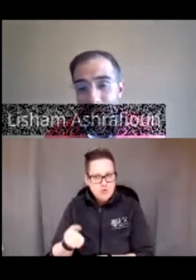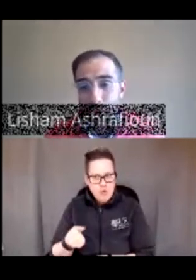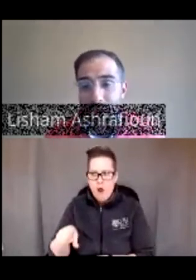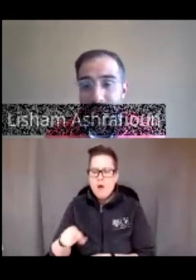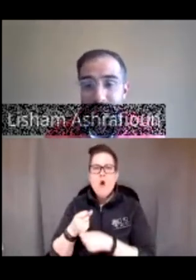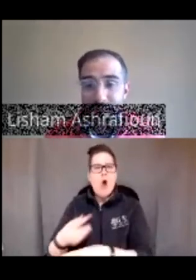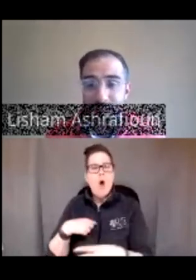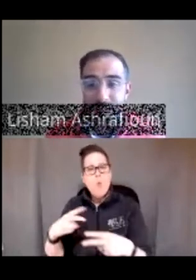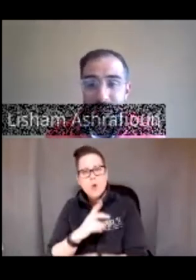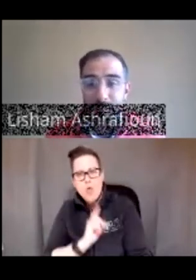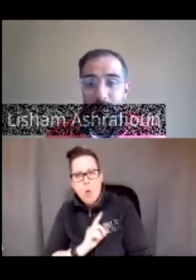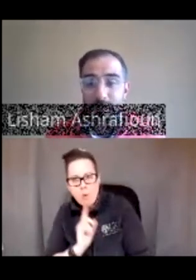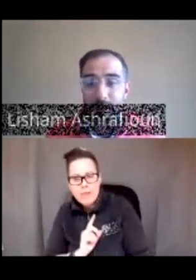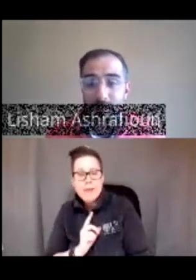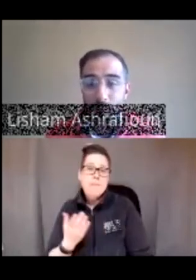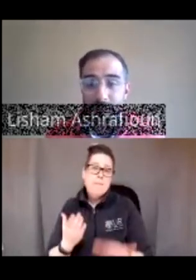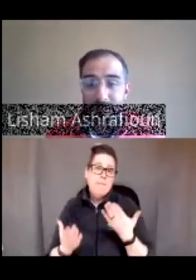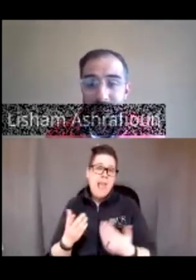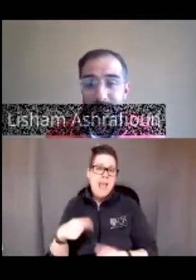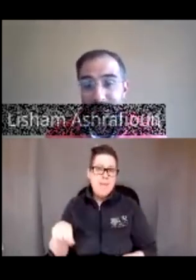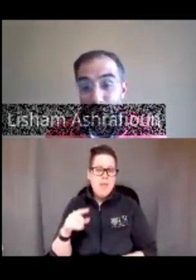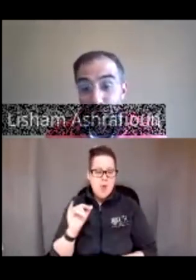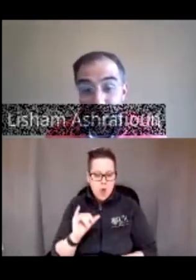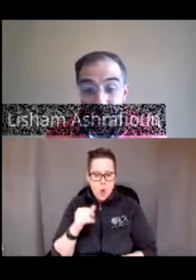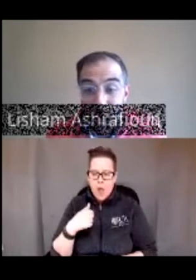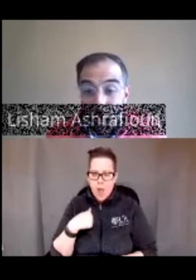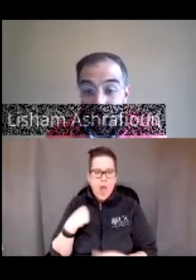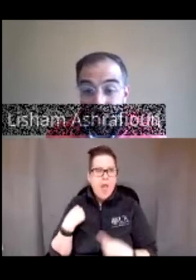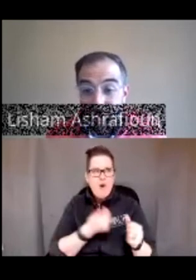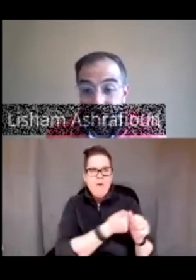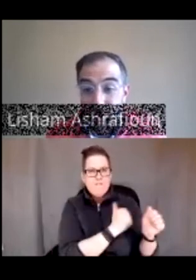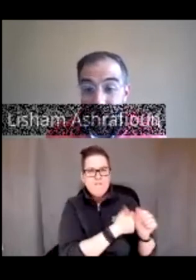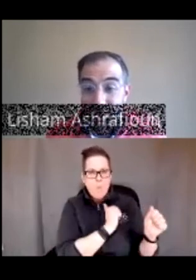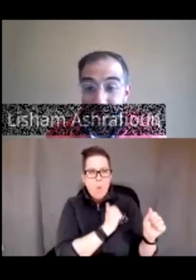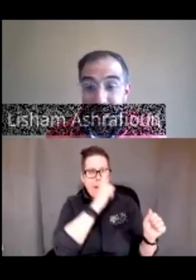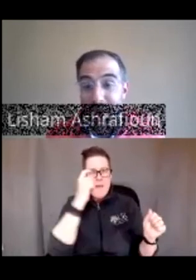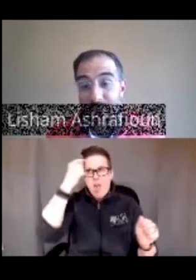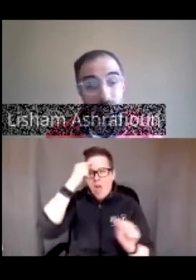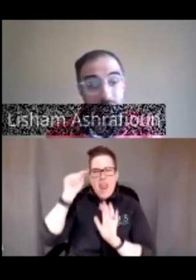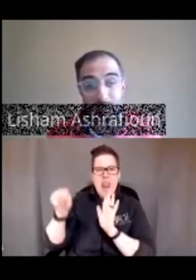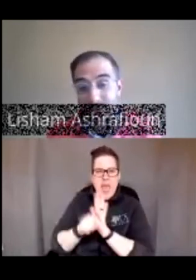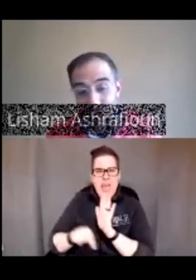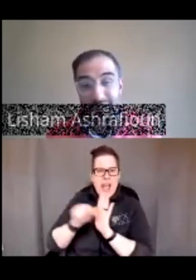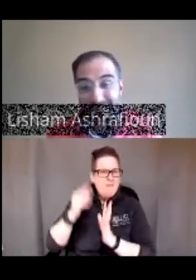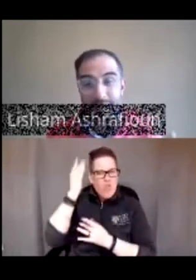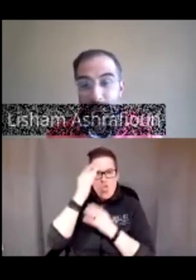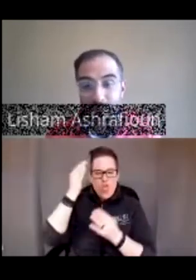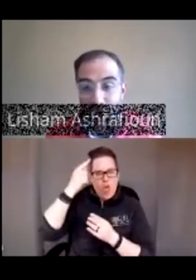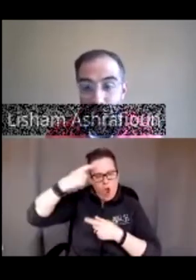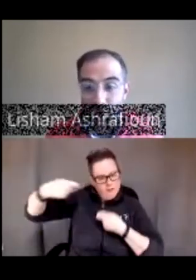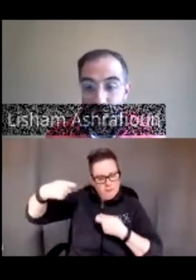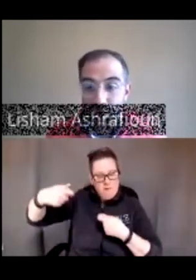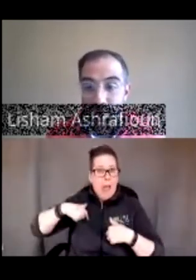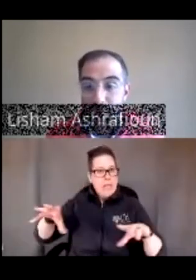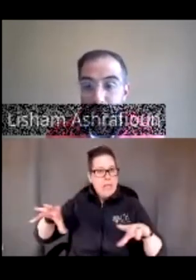They might be realizing that some of their avoidance is due to these powerful negative thoughts that have just been sort of accepted to